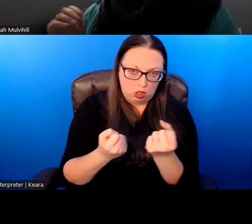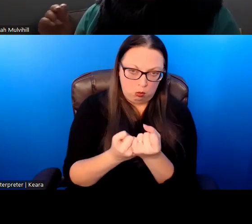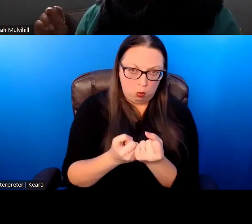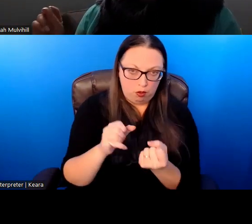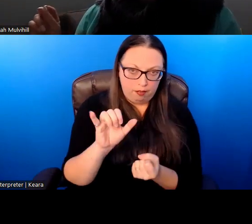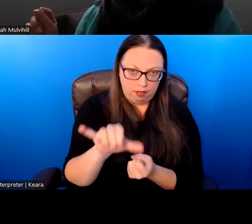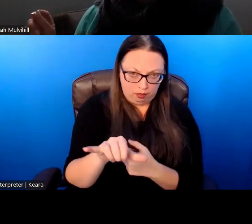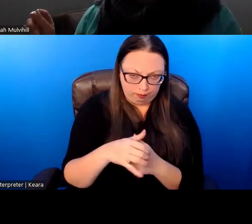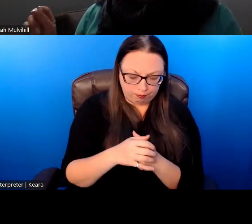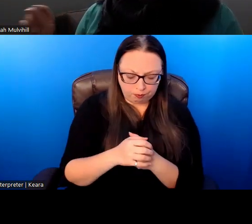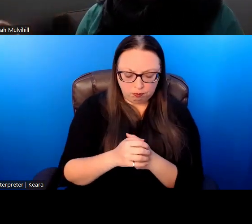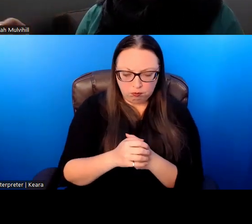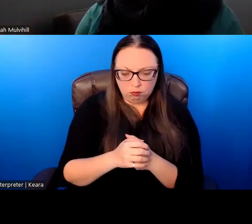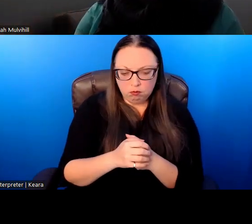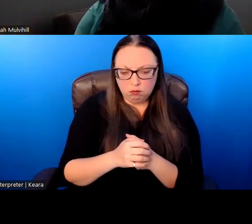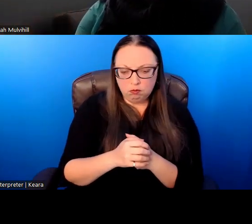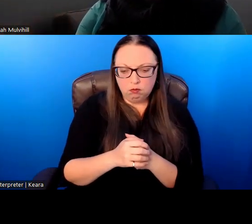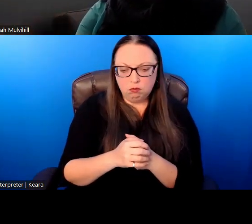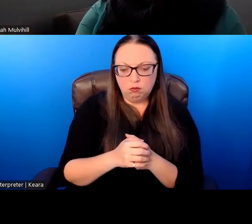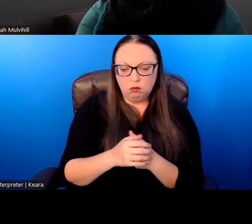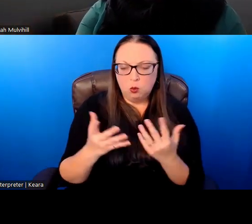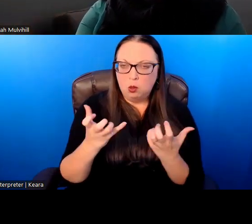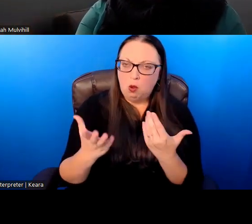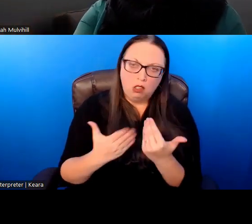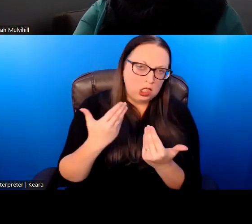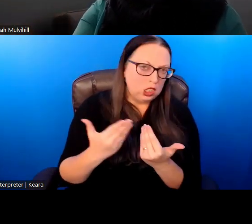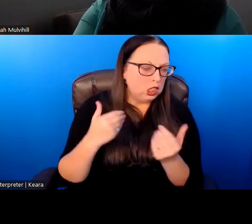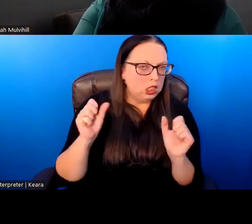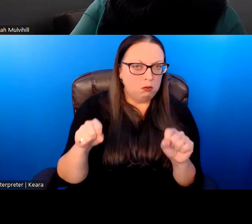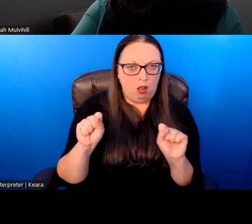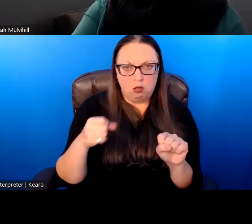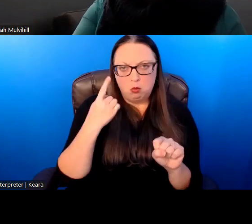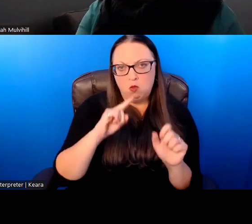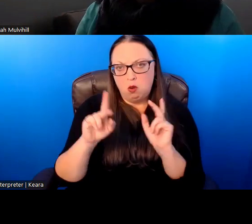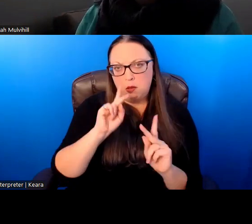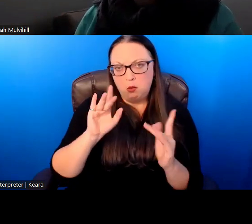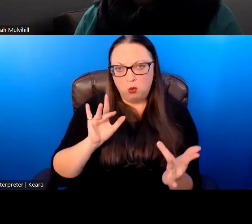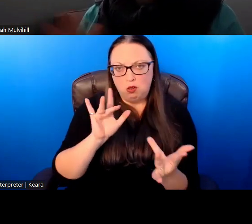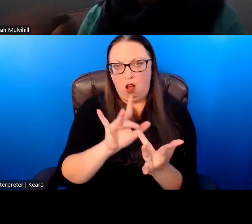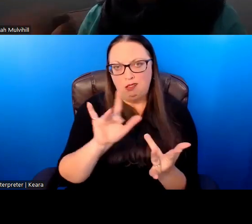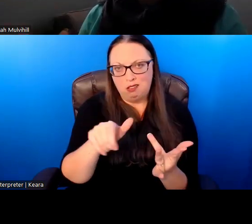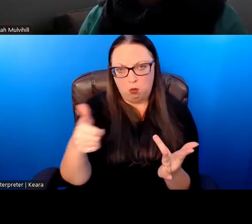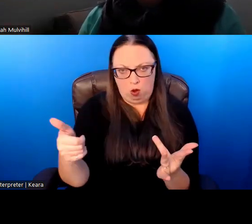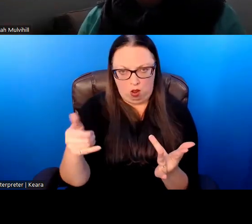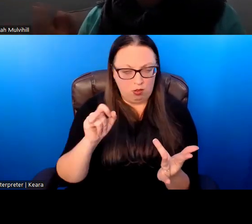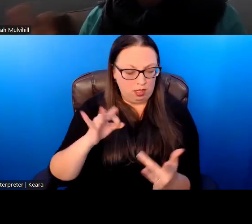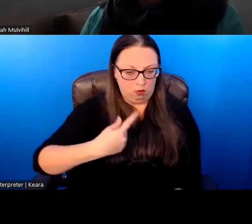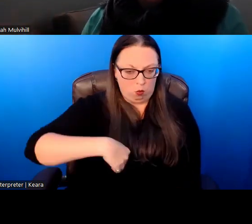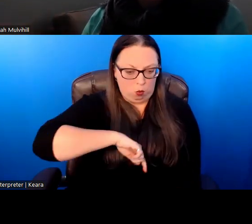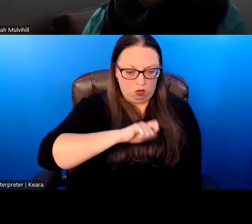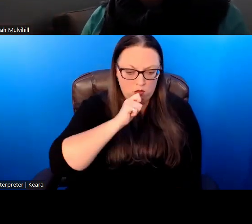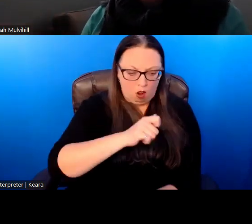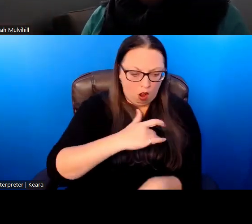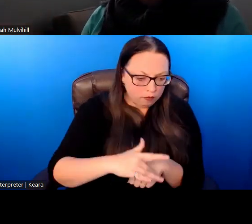been to make it as easy as possible for folks to reach someone else if we are not available or